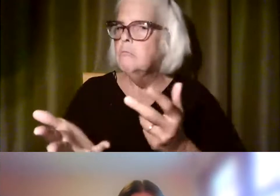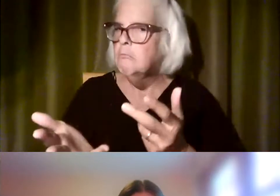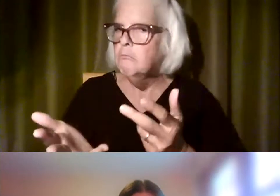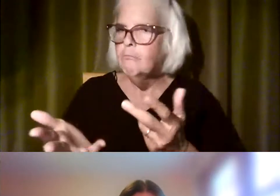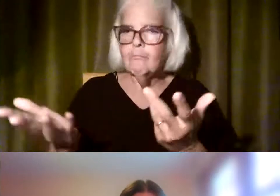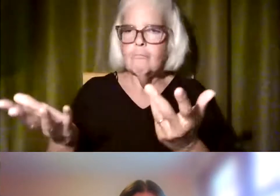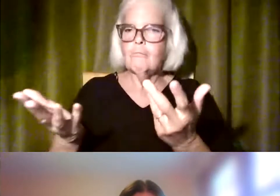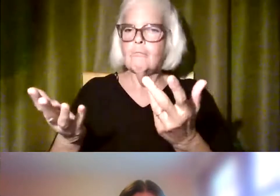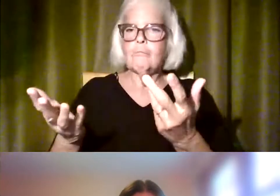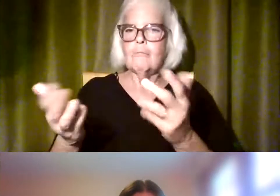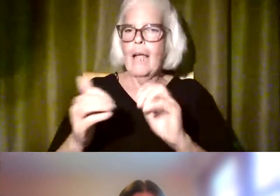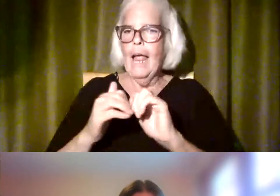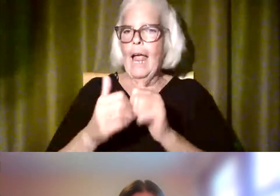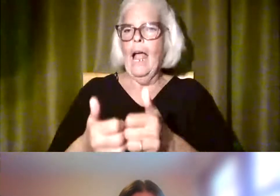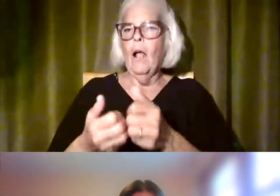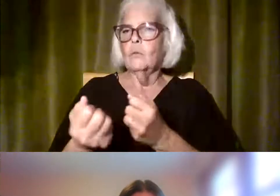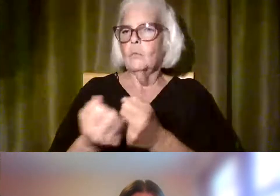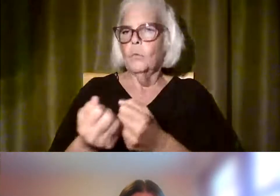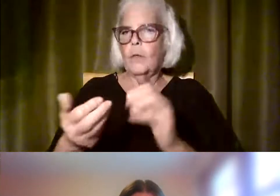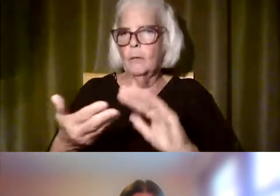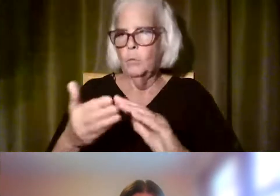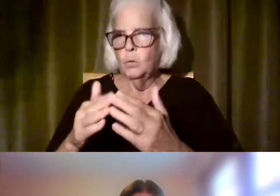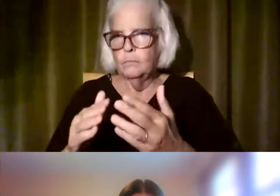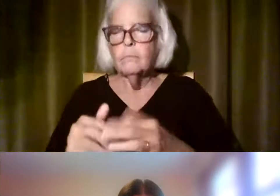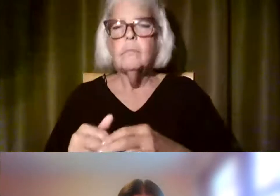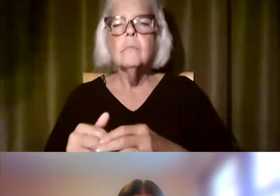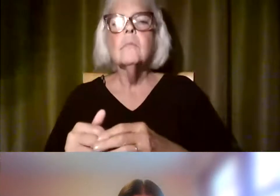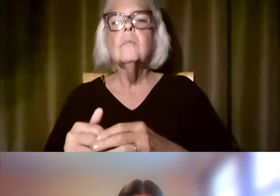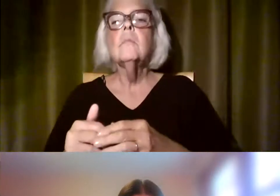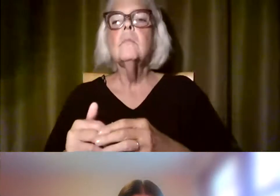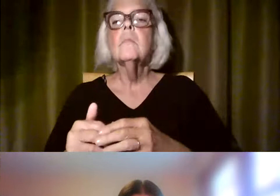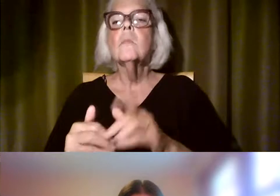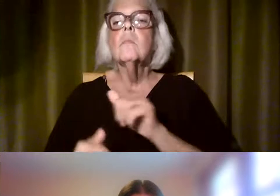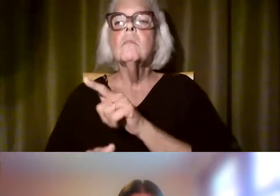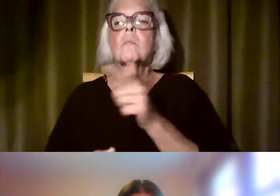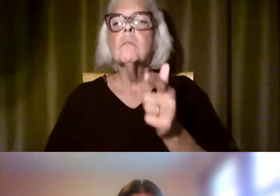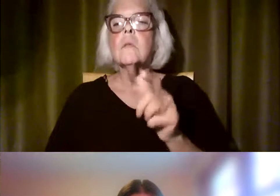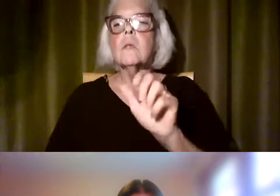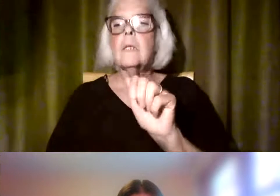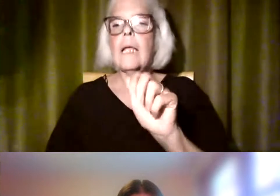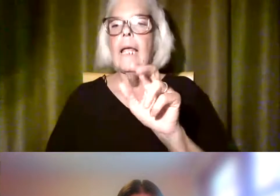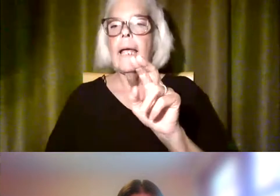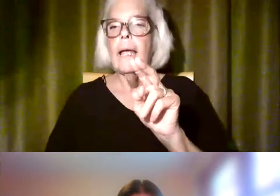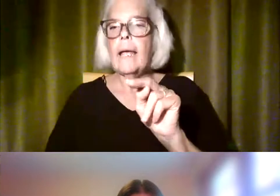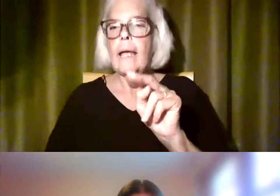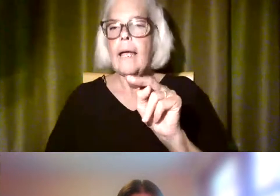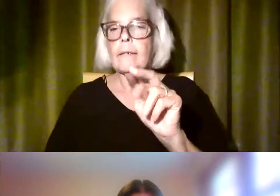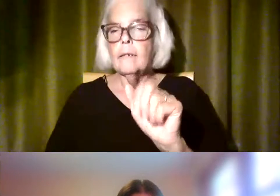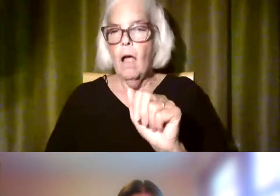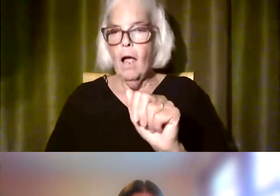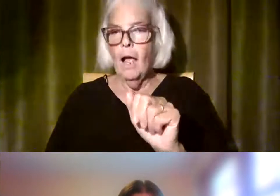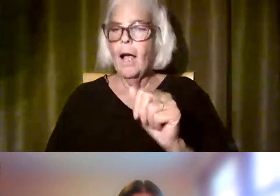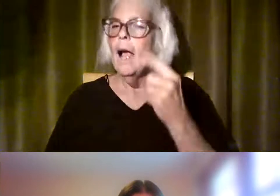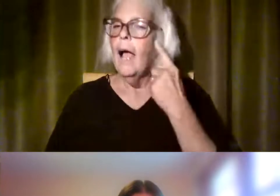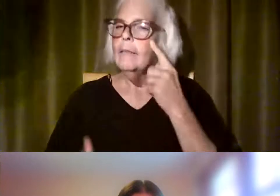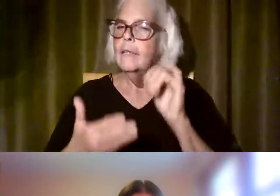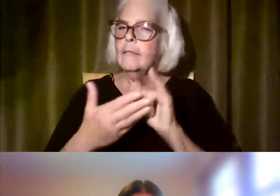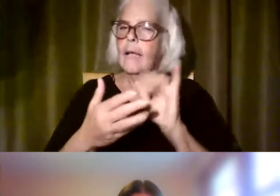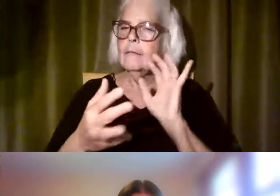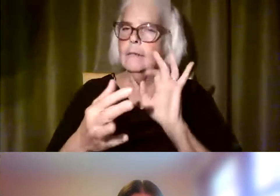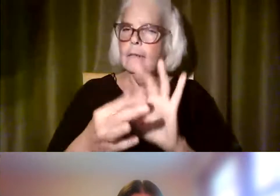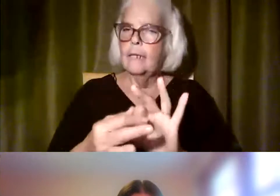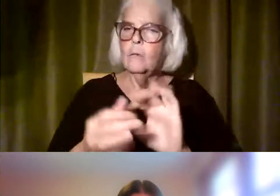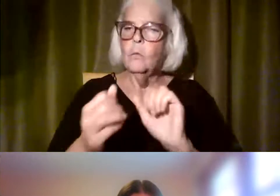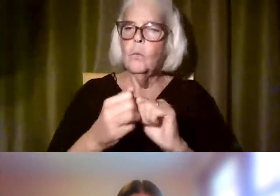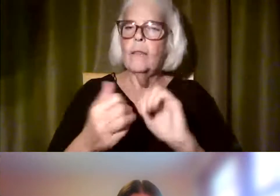Thanks. And I think this relates to our new surveillance report, which has been previewed in some other meetings with